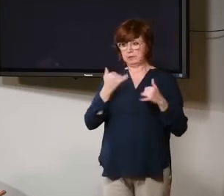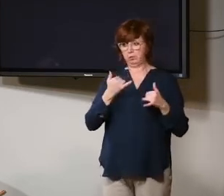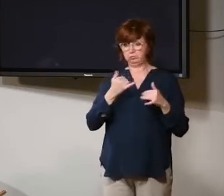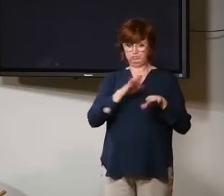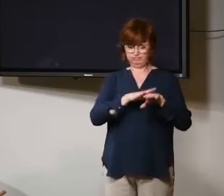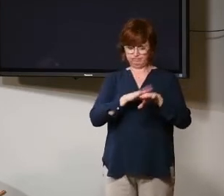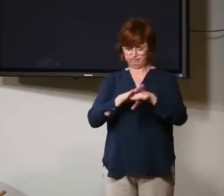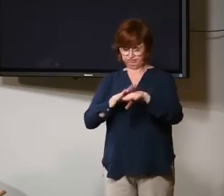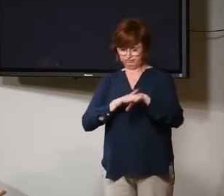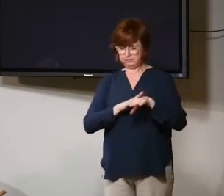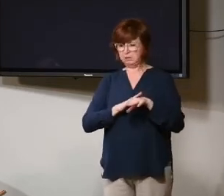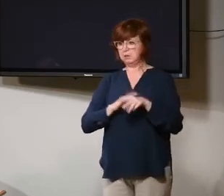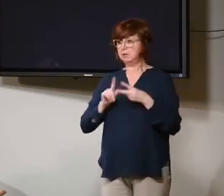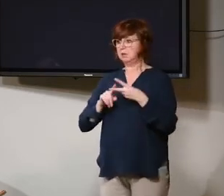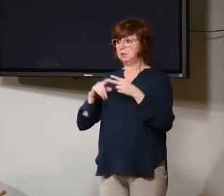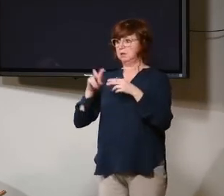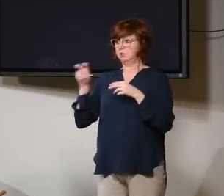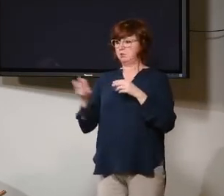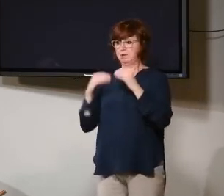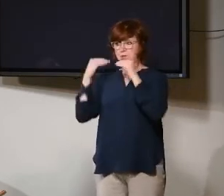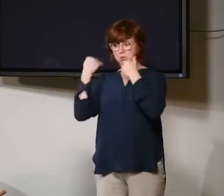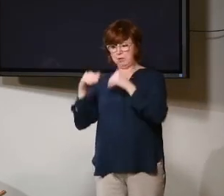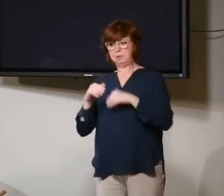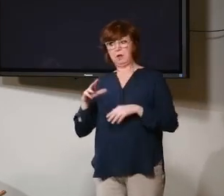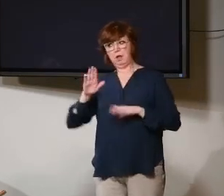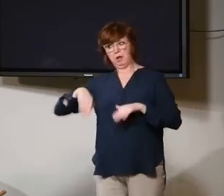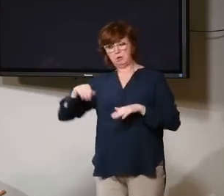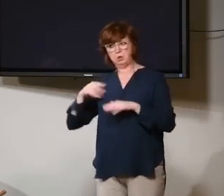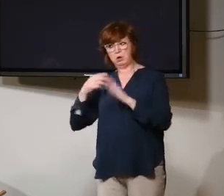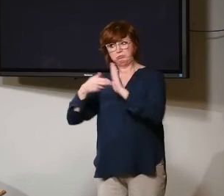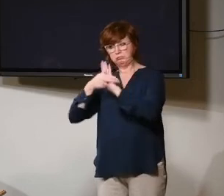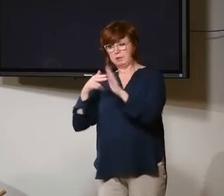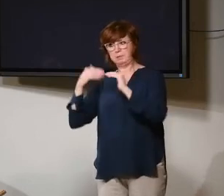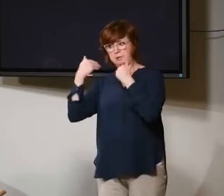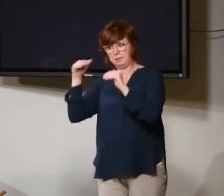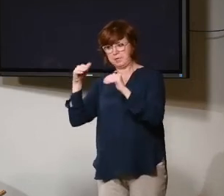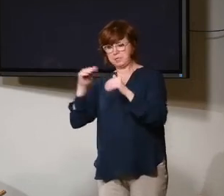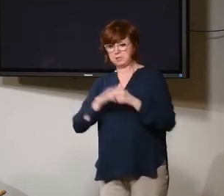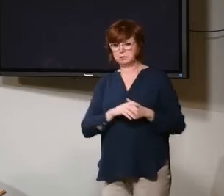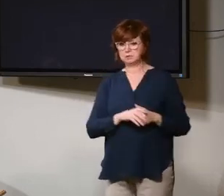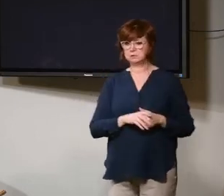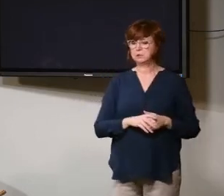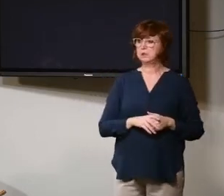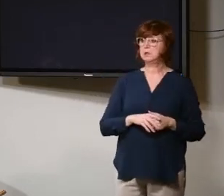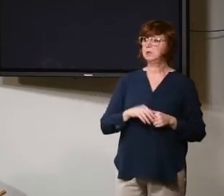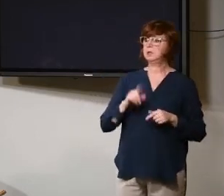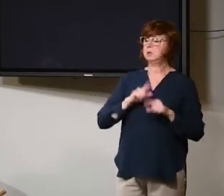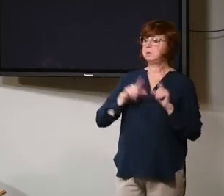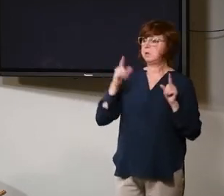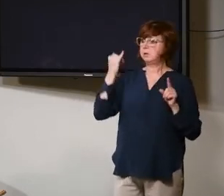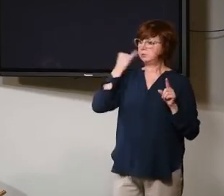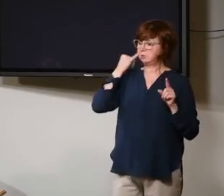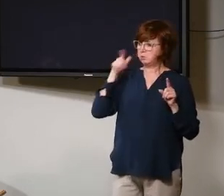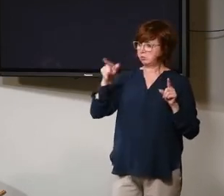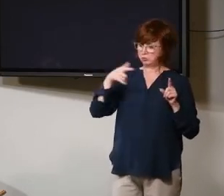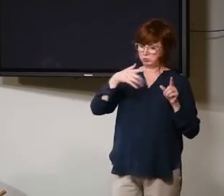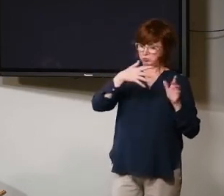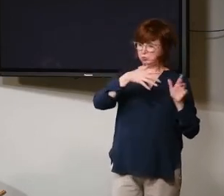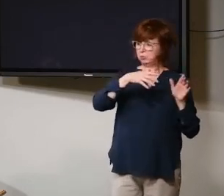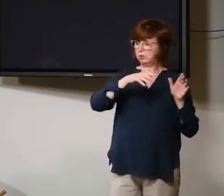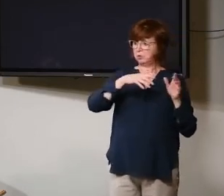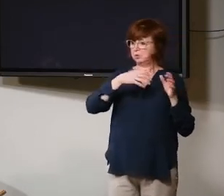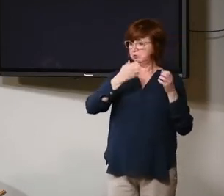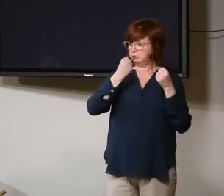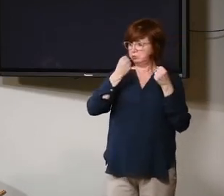any unnecessary travel outside of Canada, because that will continue the cycle. Now, if you go out and come back, that'll continue the